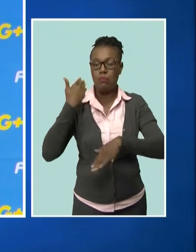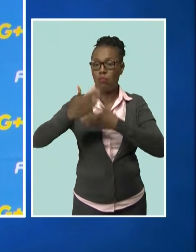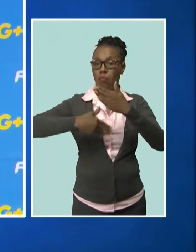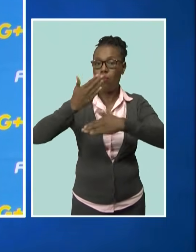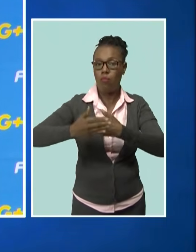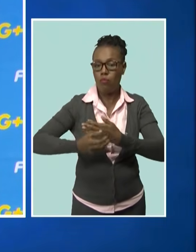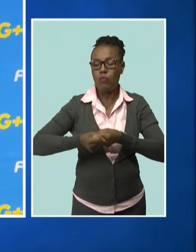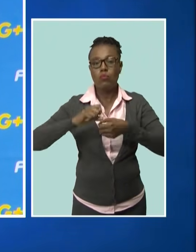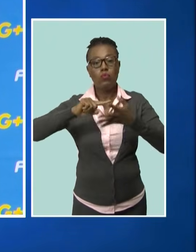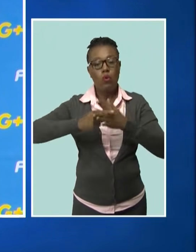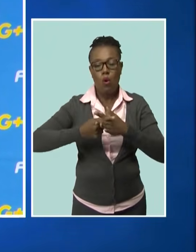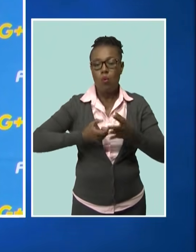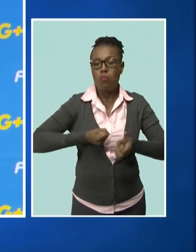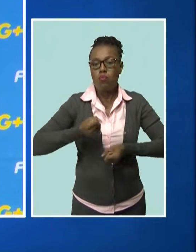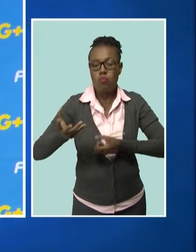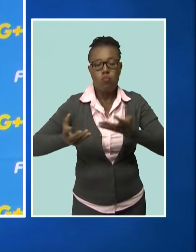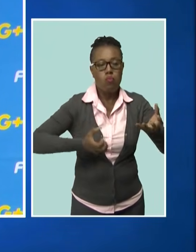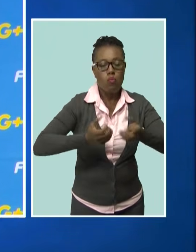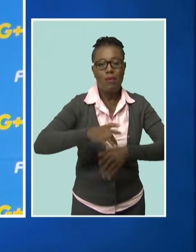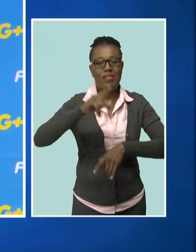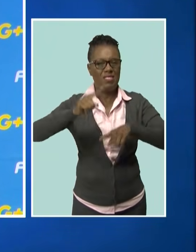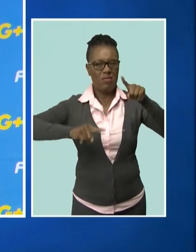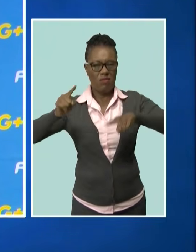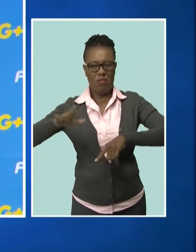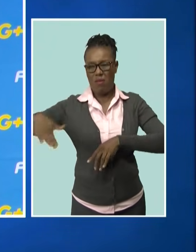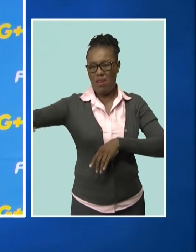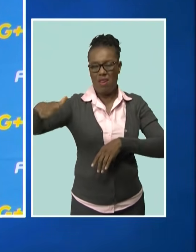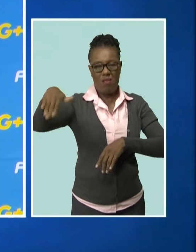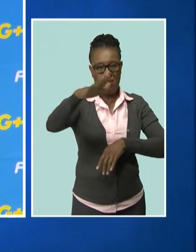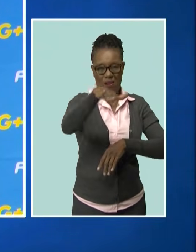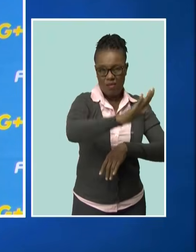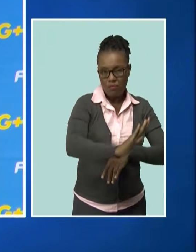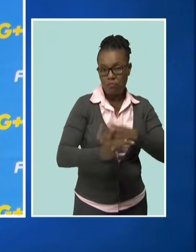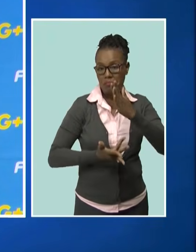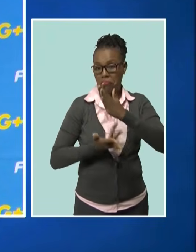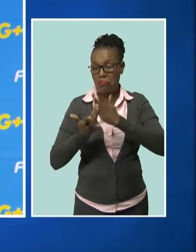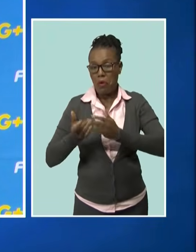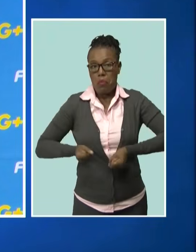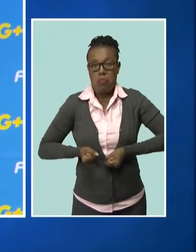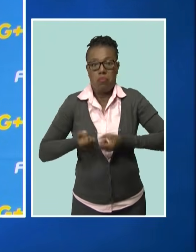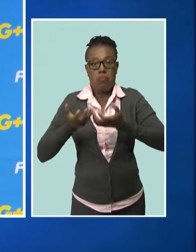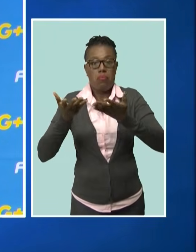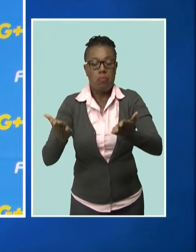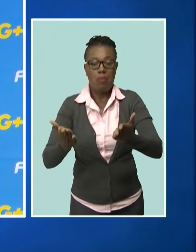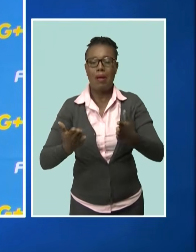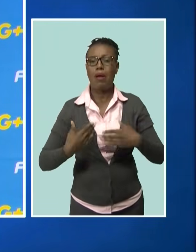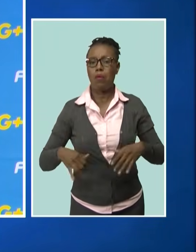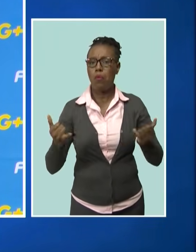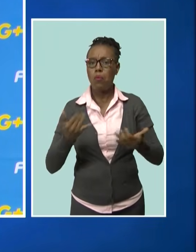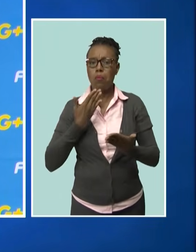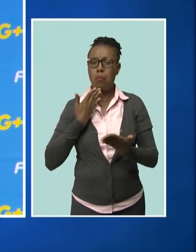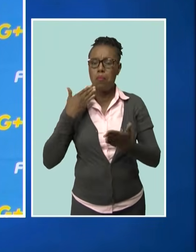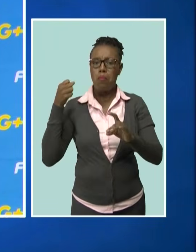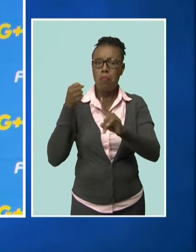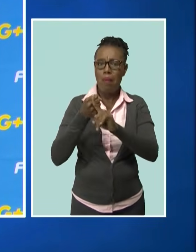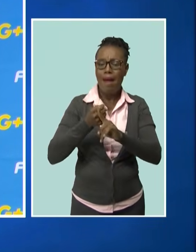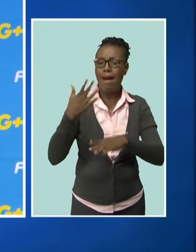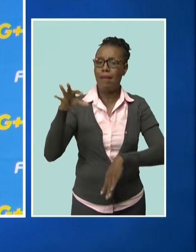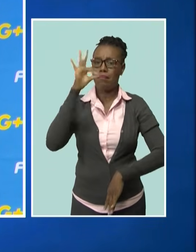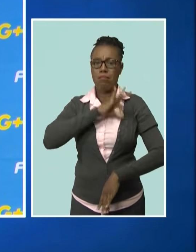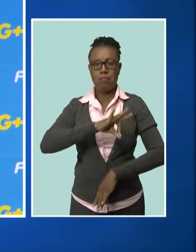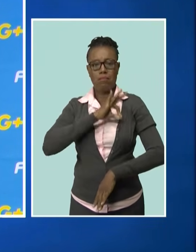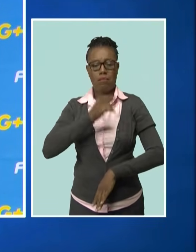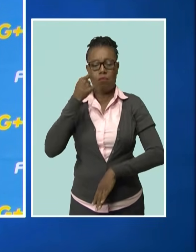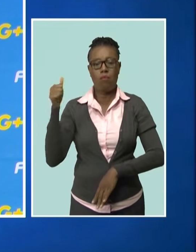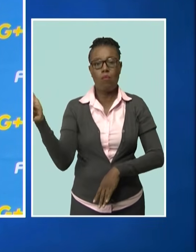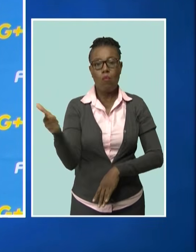to prioritize locations where the technology will deliver immediate impact and benefits. We also